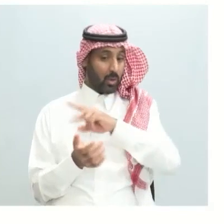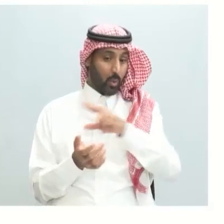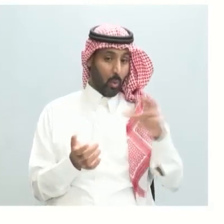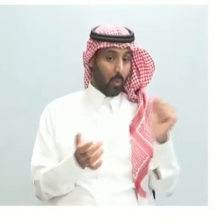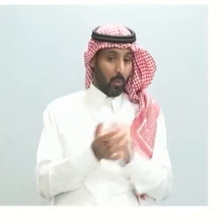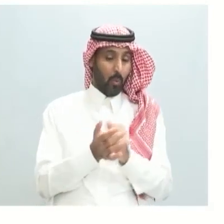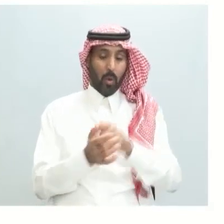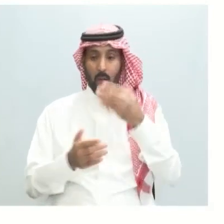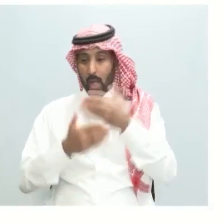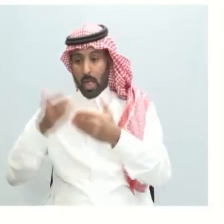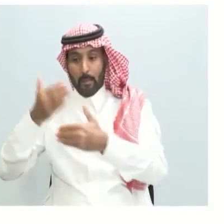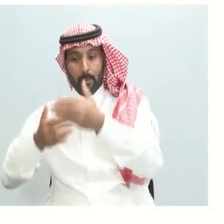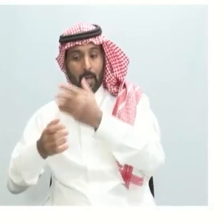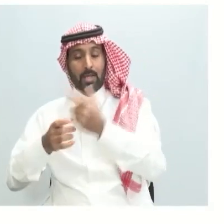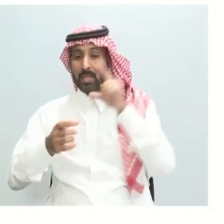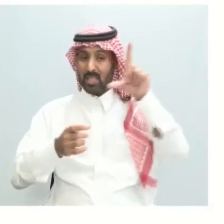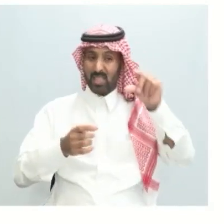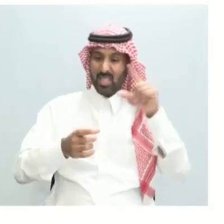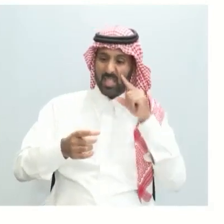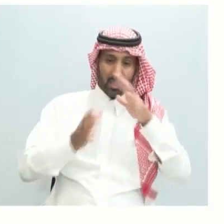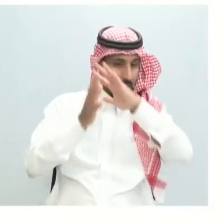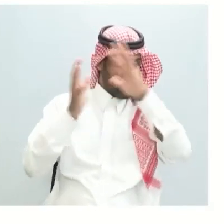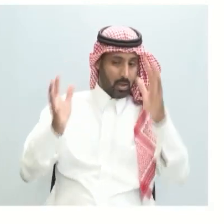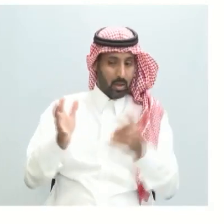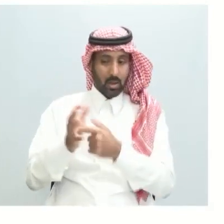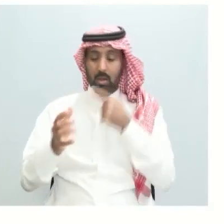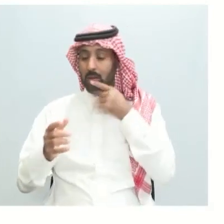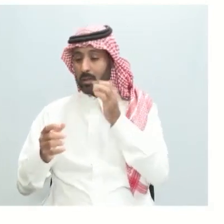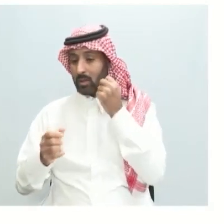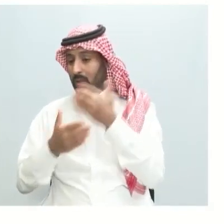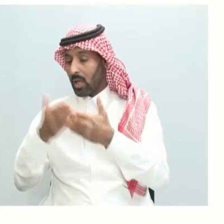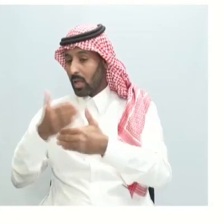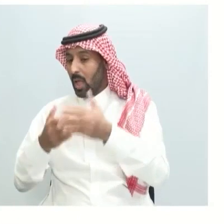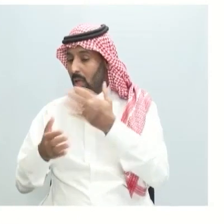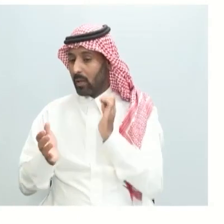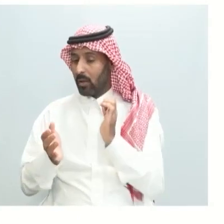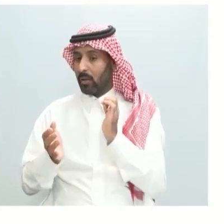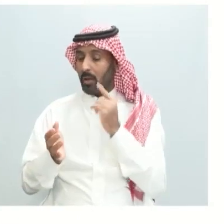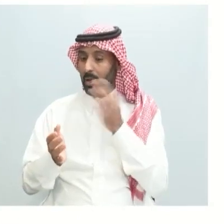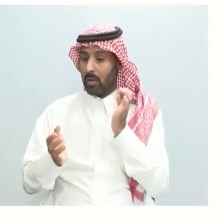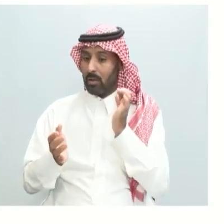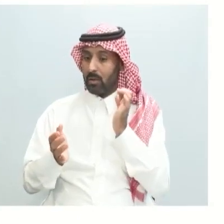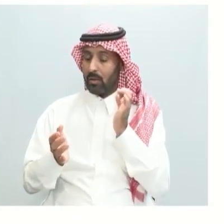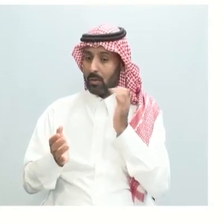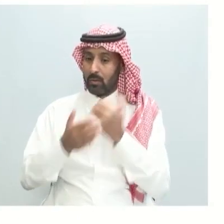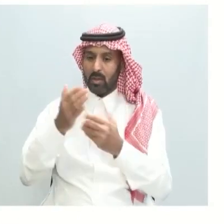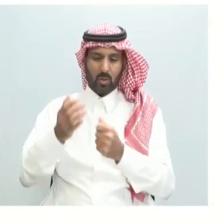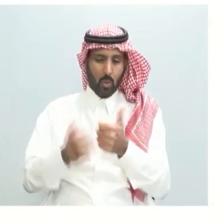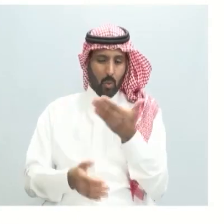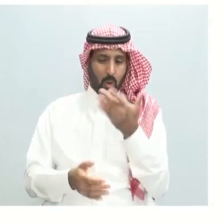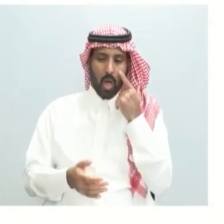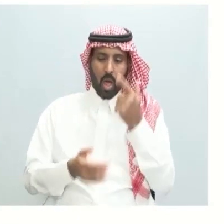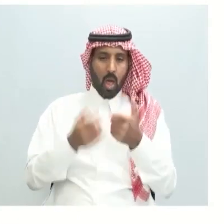construction materials, size, shape, methods, ease of instruction, is it easy? Cost, number